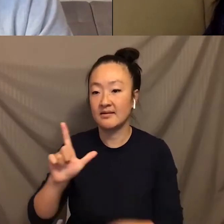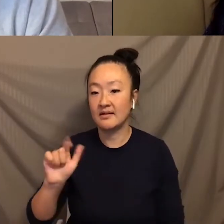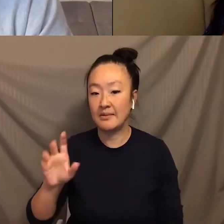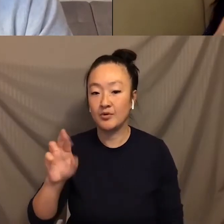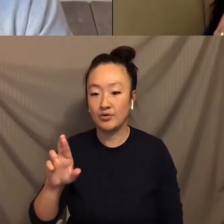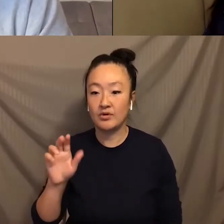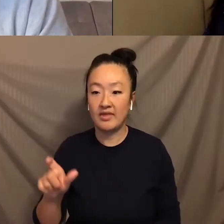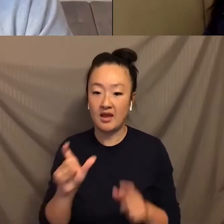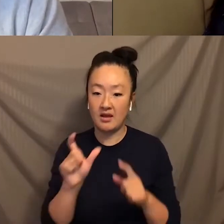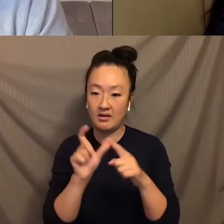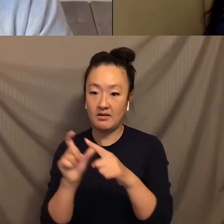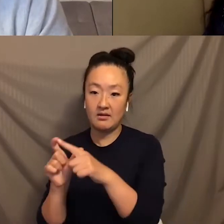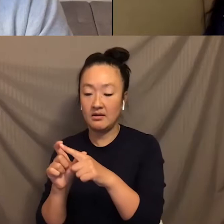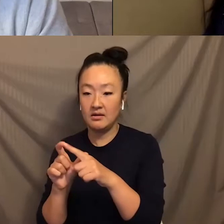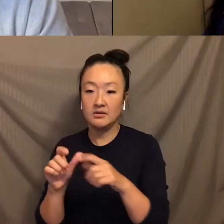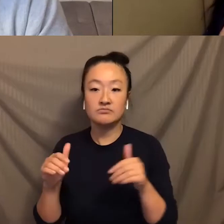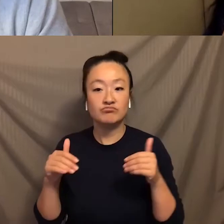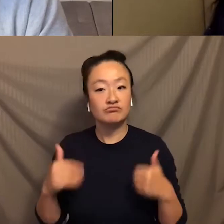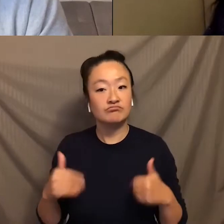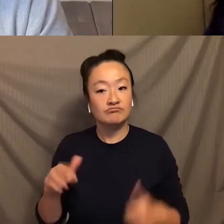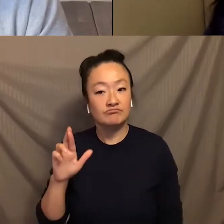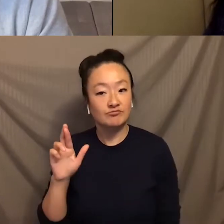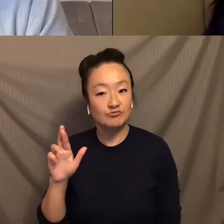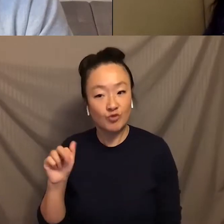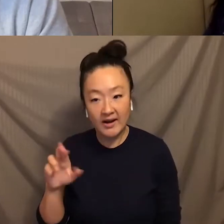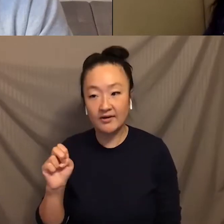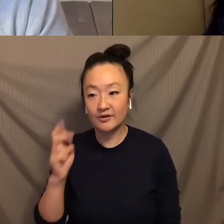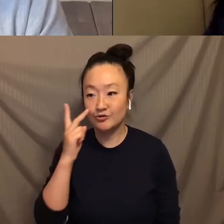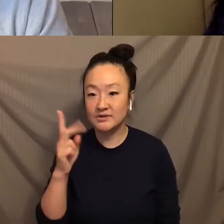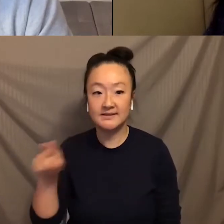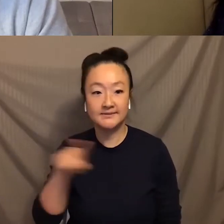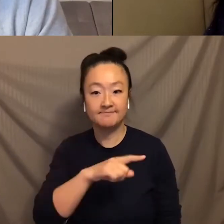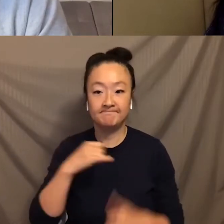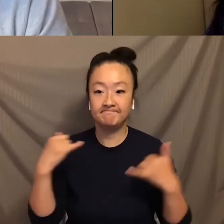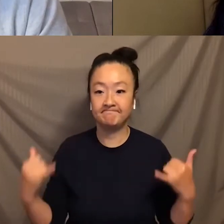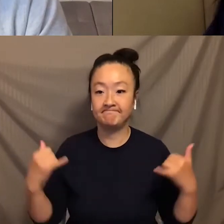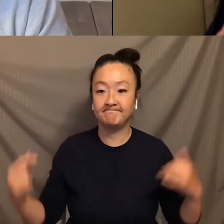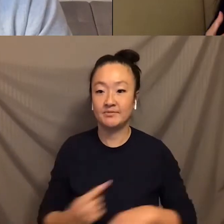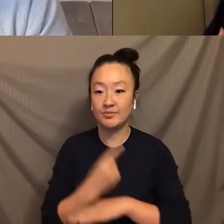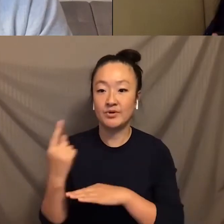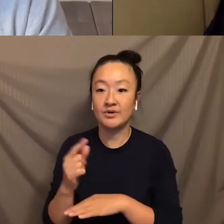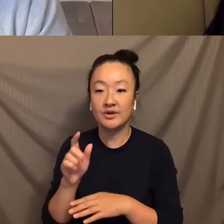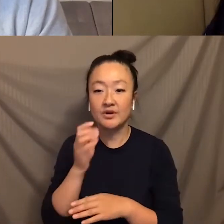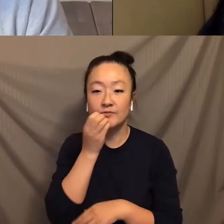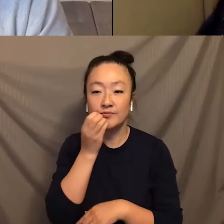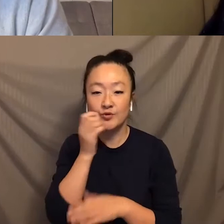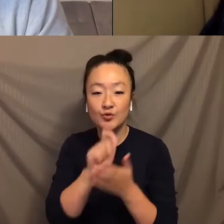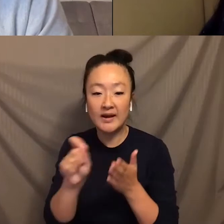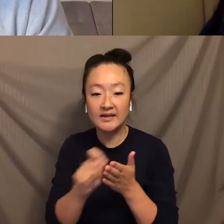words that are still so rarely seen in contemporary food writing. So I want you